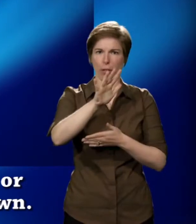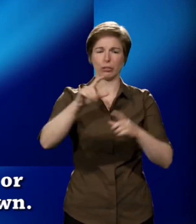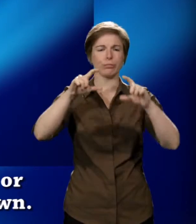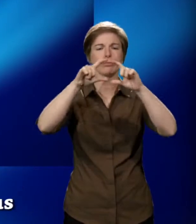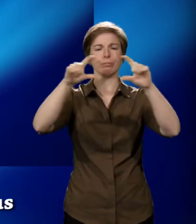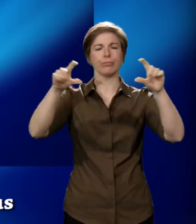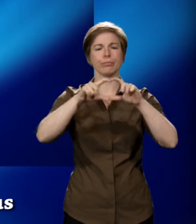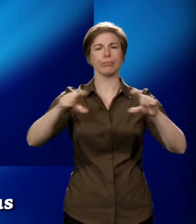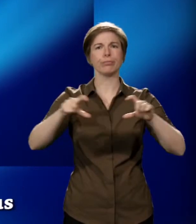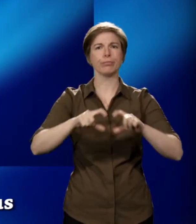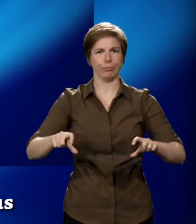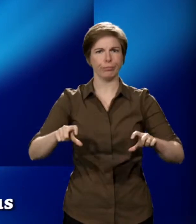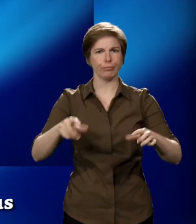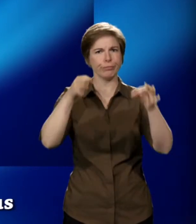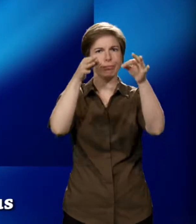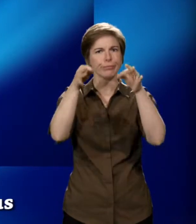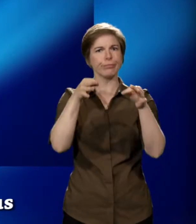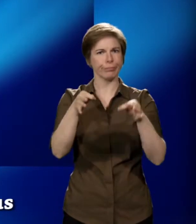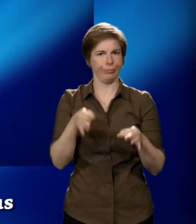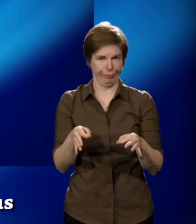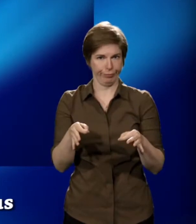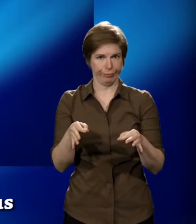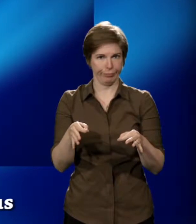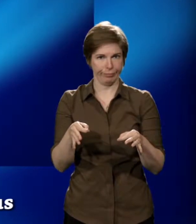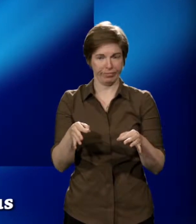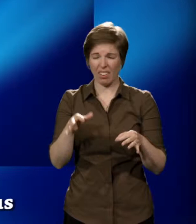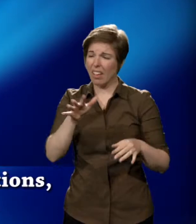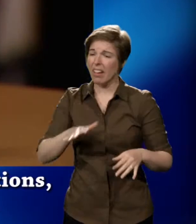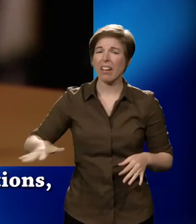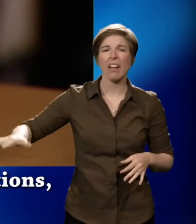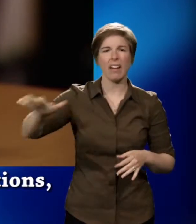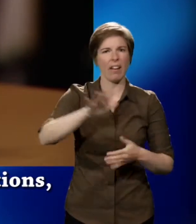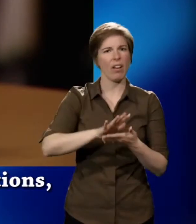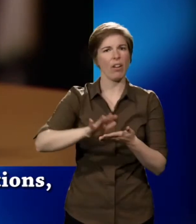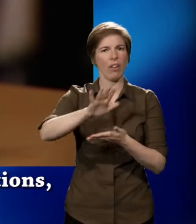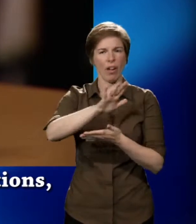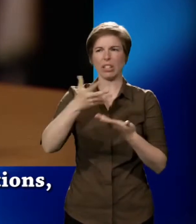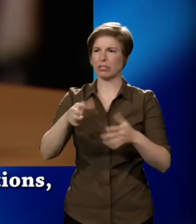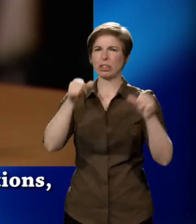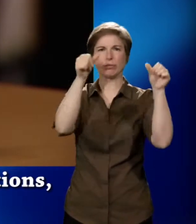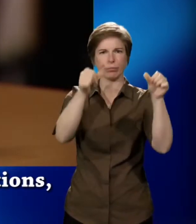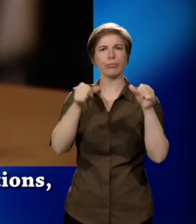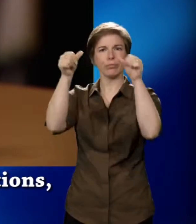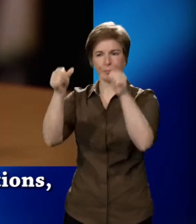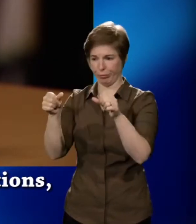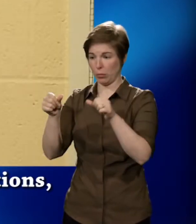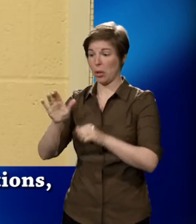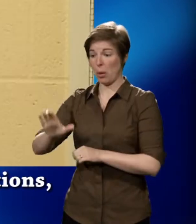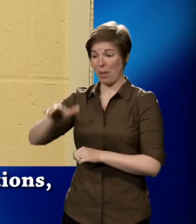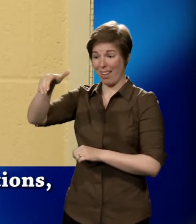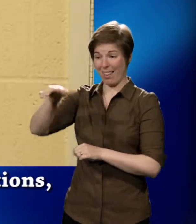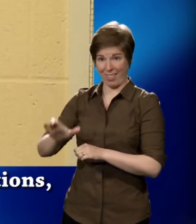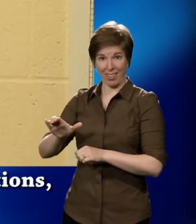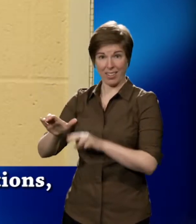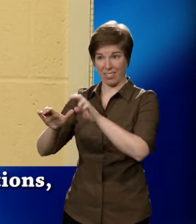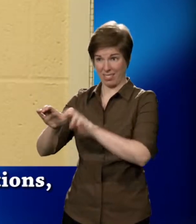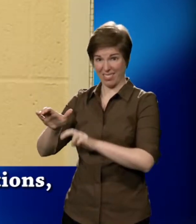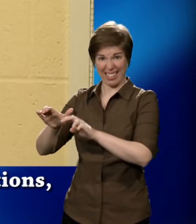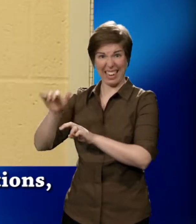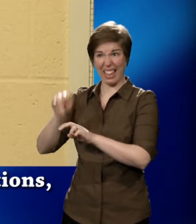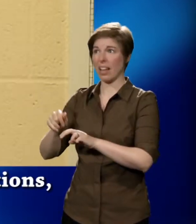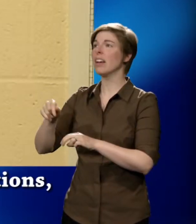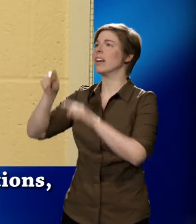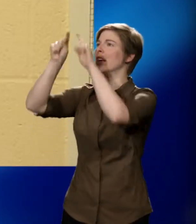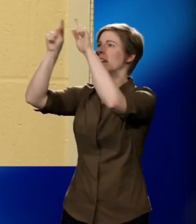for lockdown. Those cards are prominently displayed throughout the campus and next to each one of the pull stations so that you